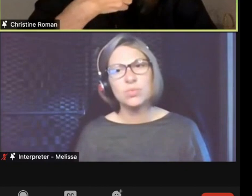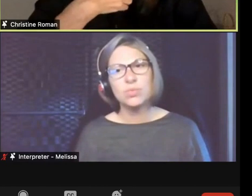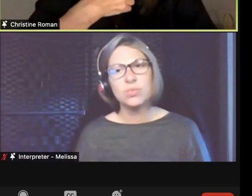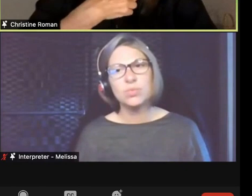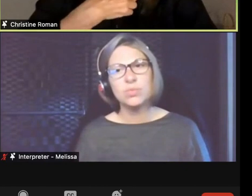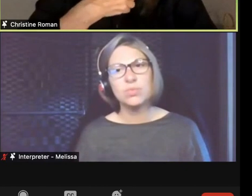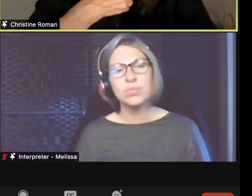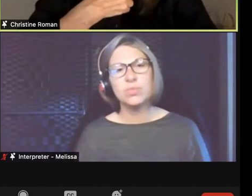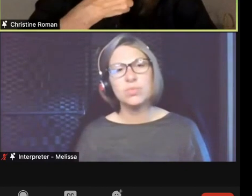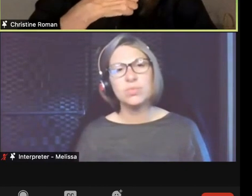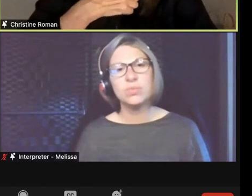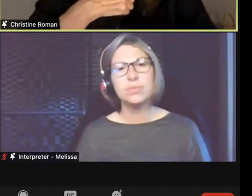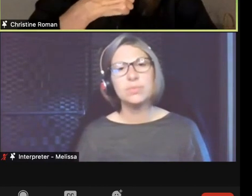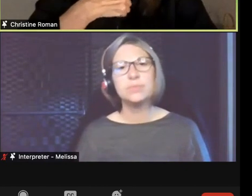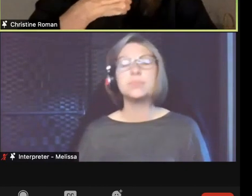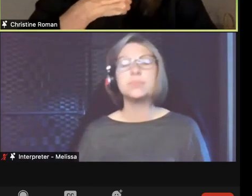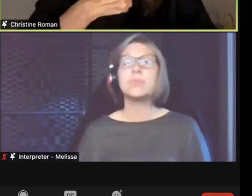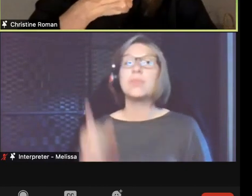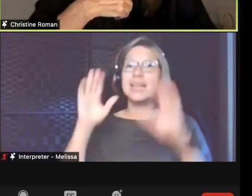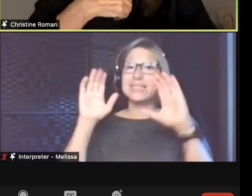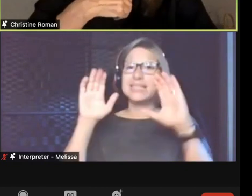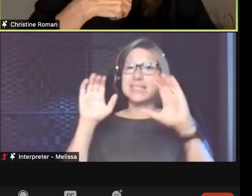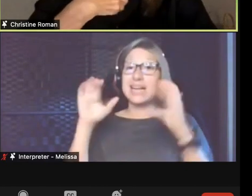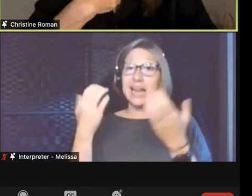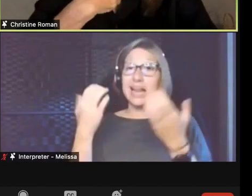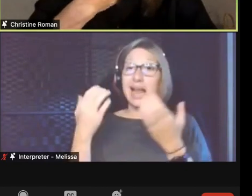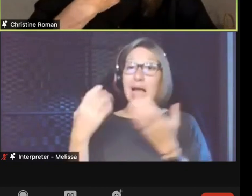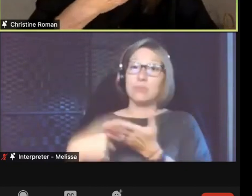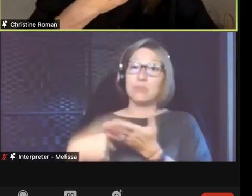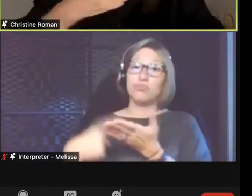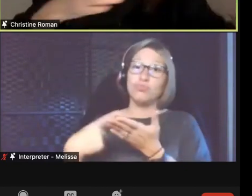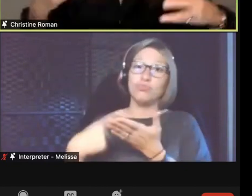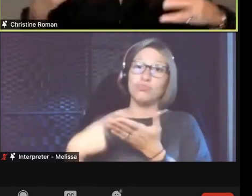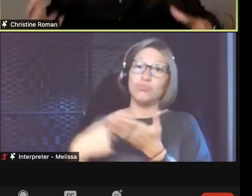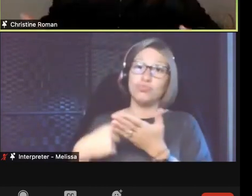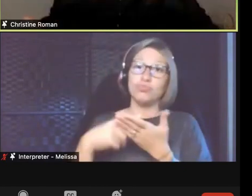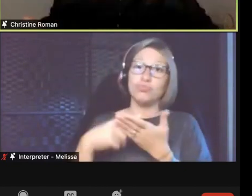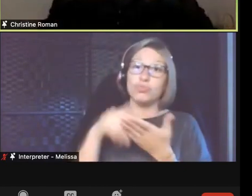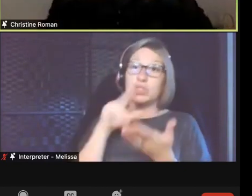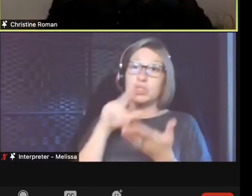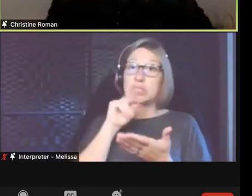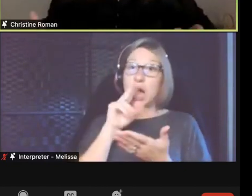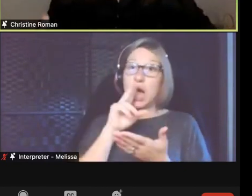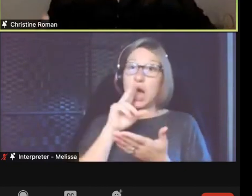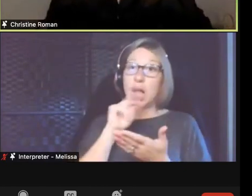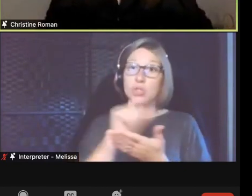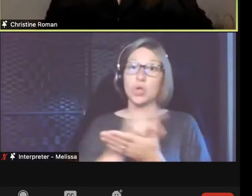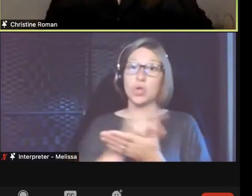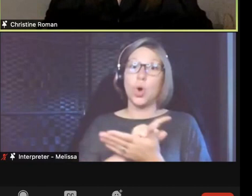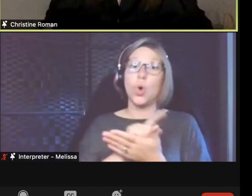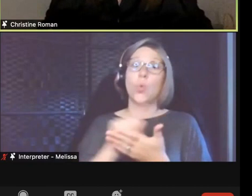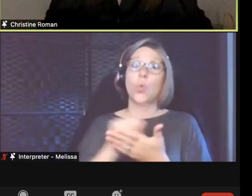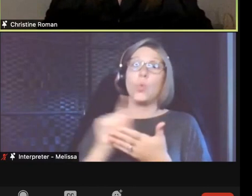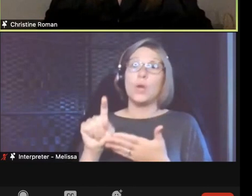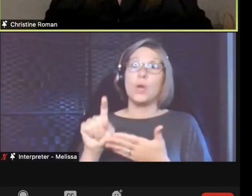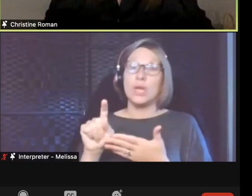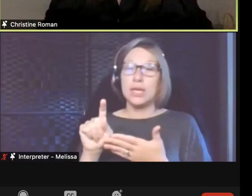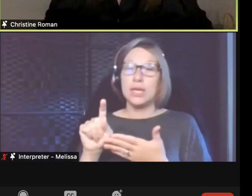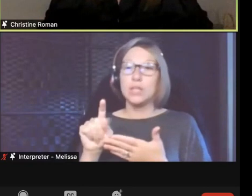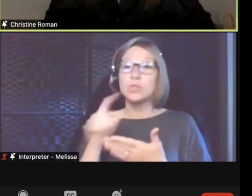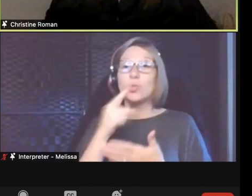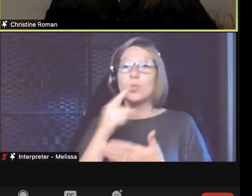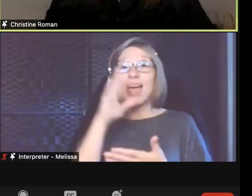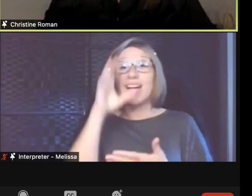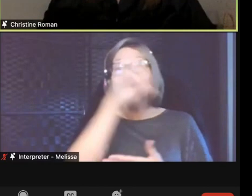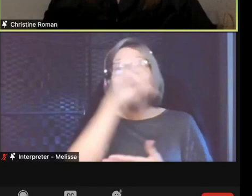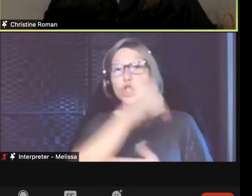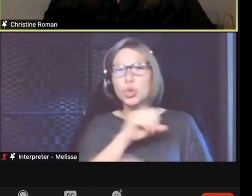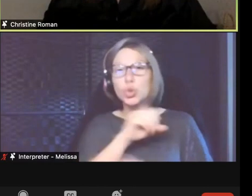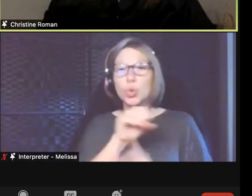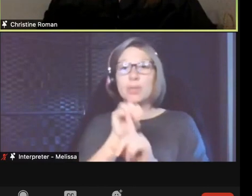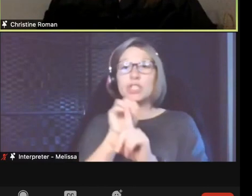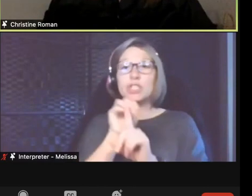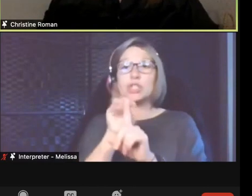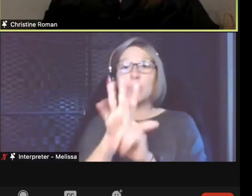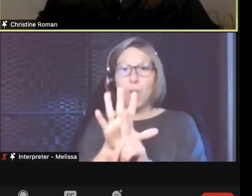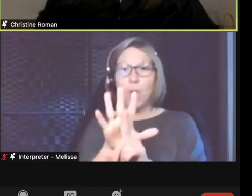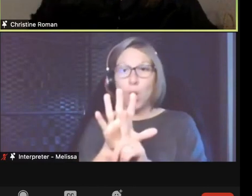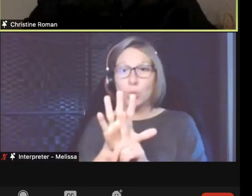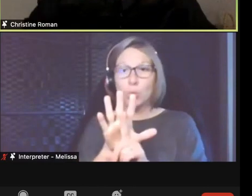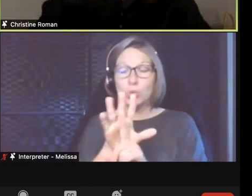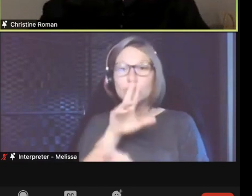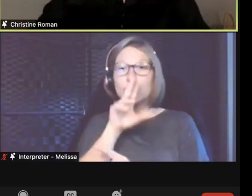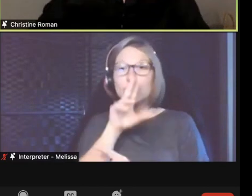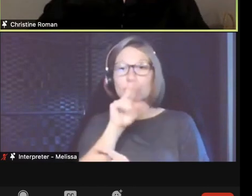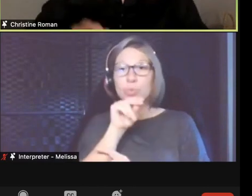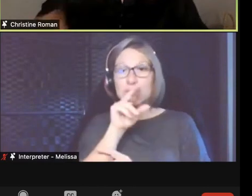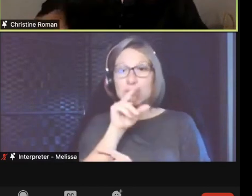His class has been talking about ducks all week, so there was an assumption that exposure to the duck was enough for Jim to interpret the